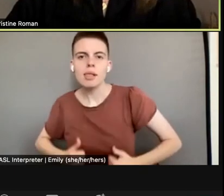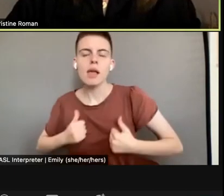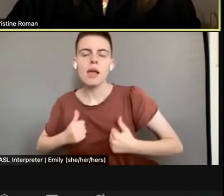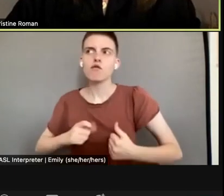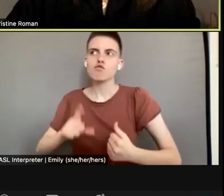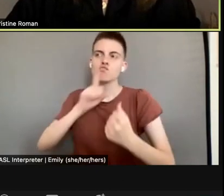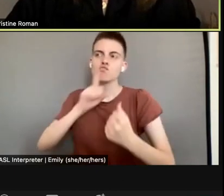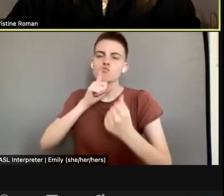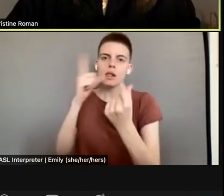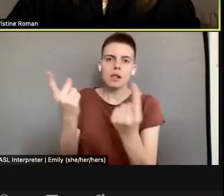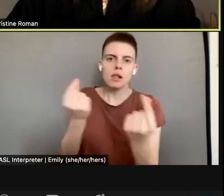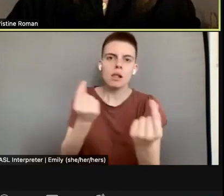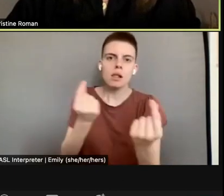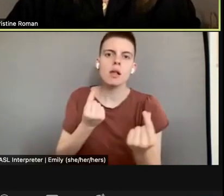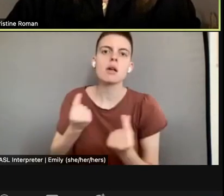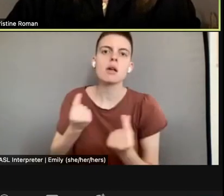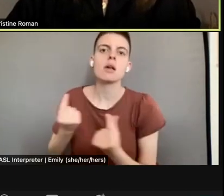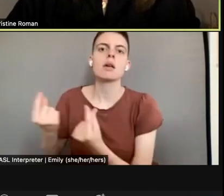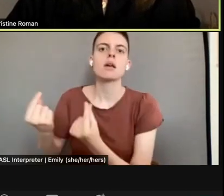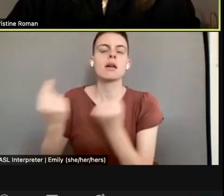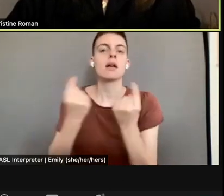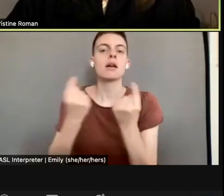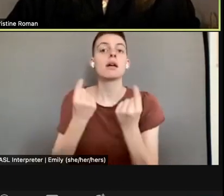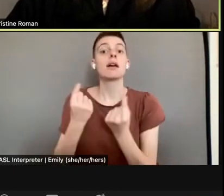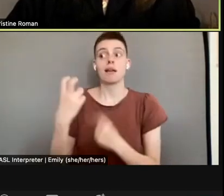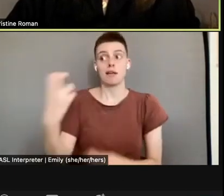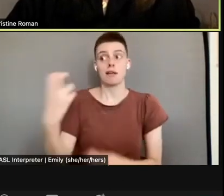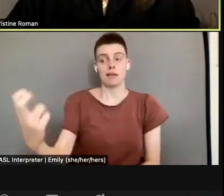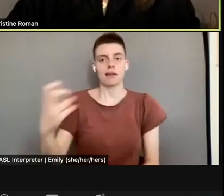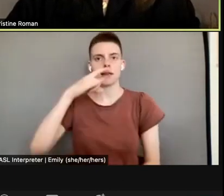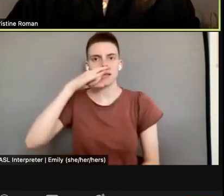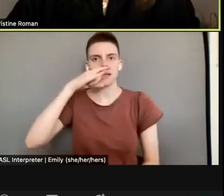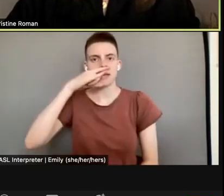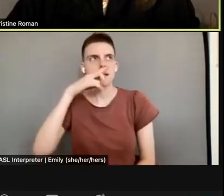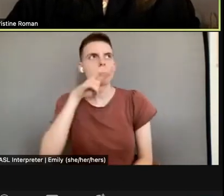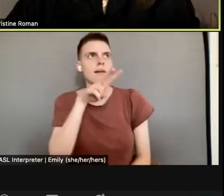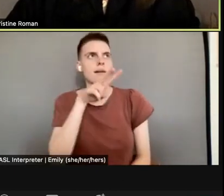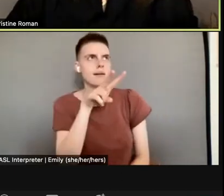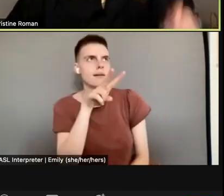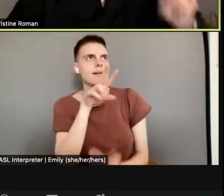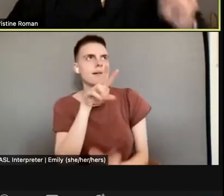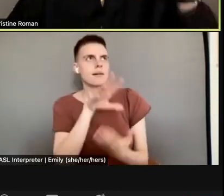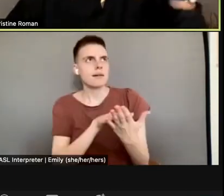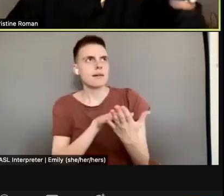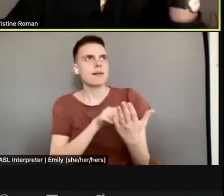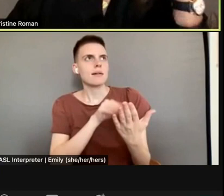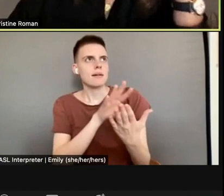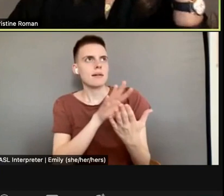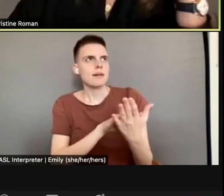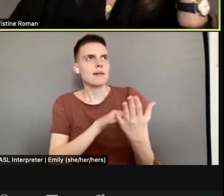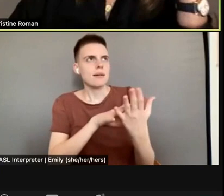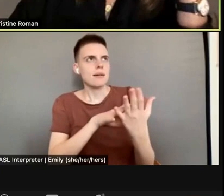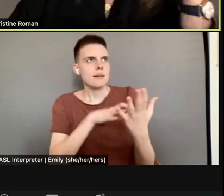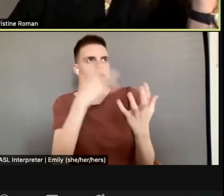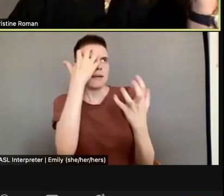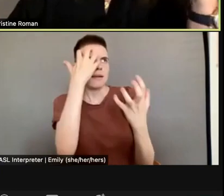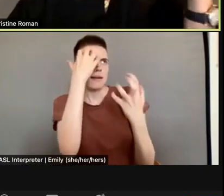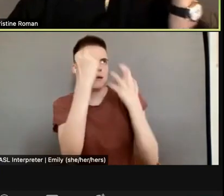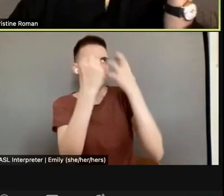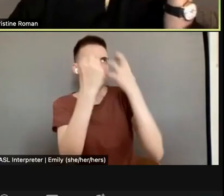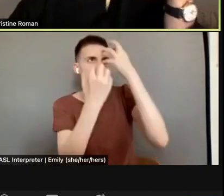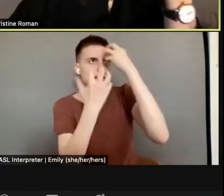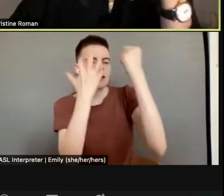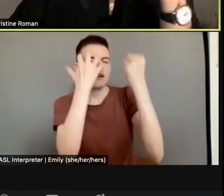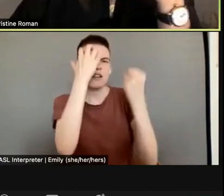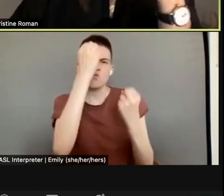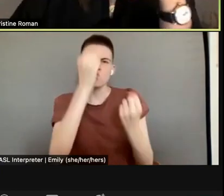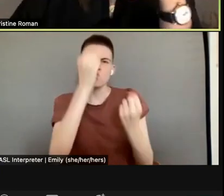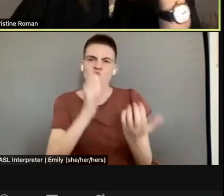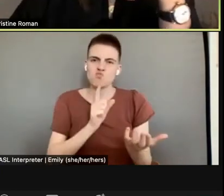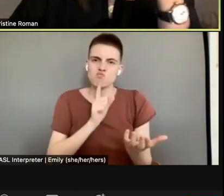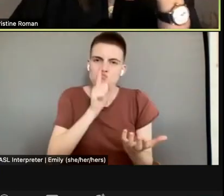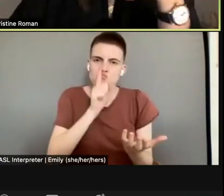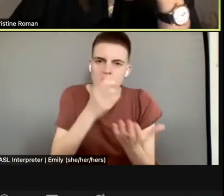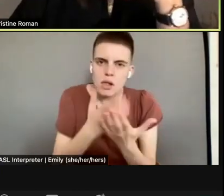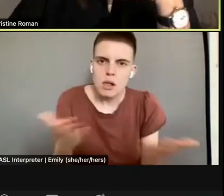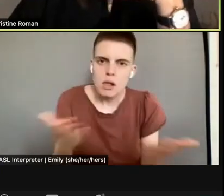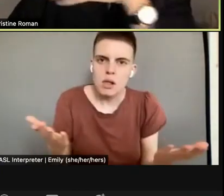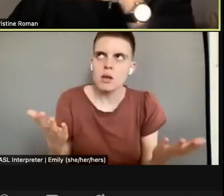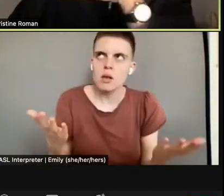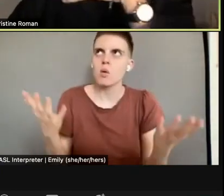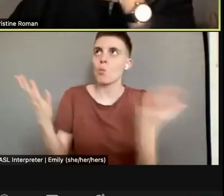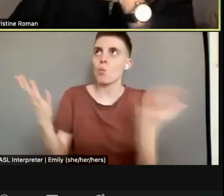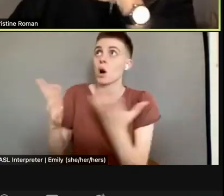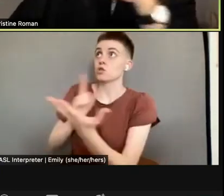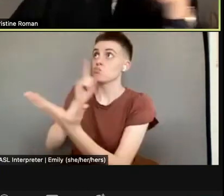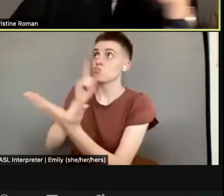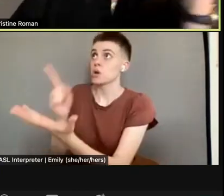activities. So they can begin to experience and hold in their visual scheme what